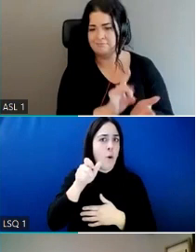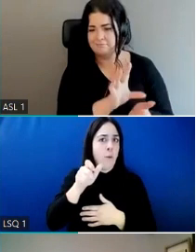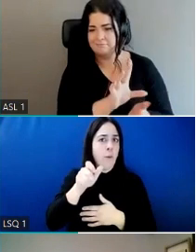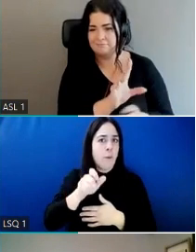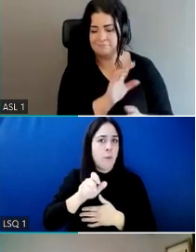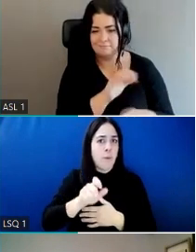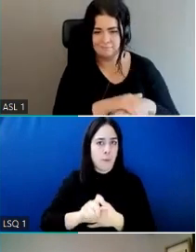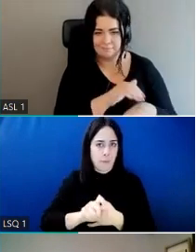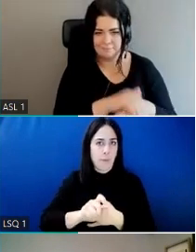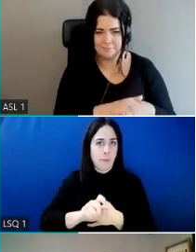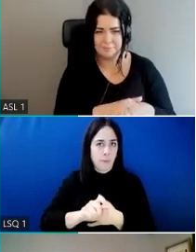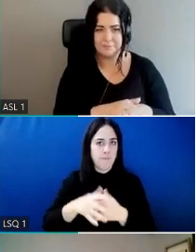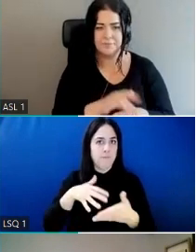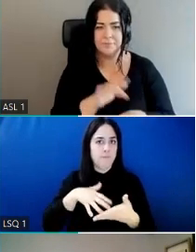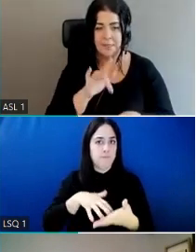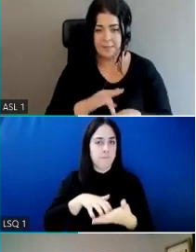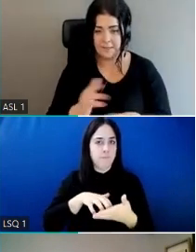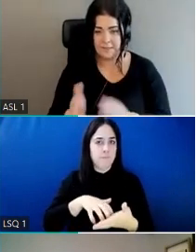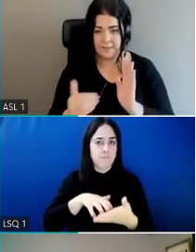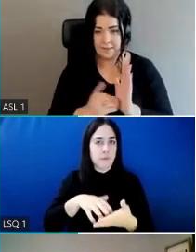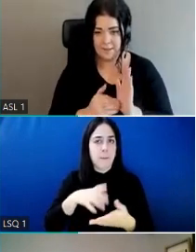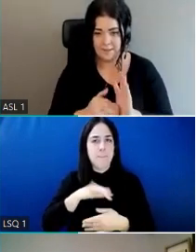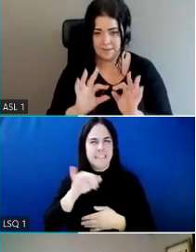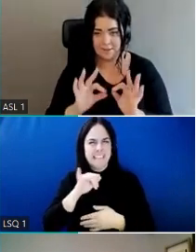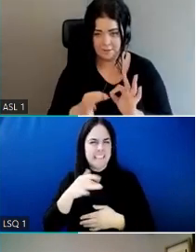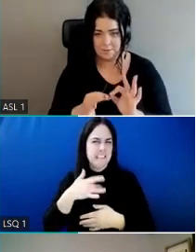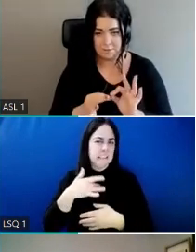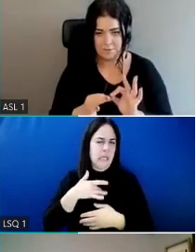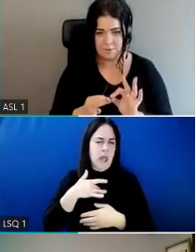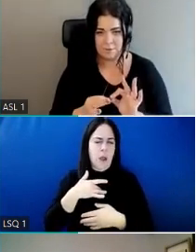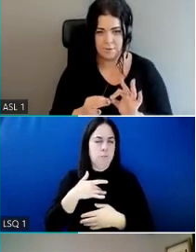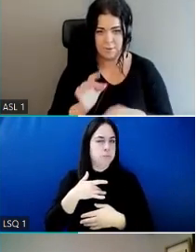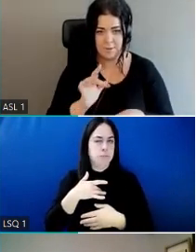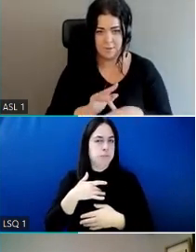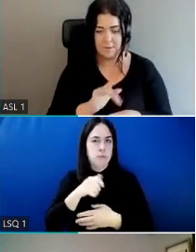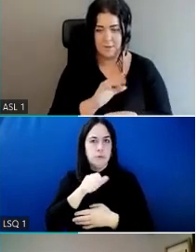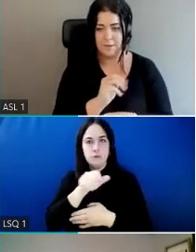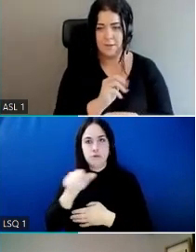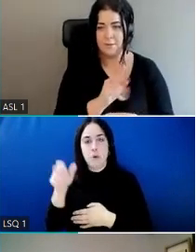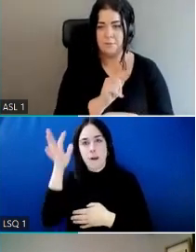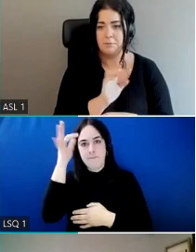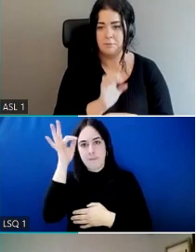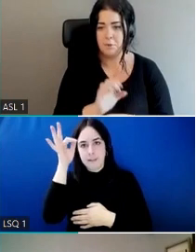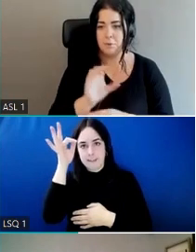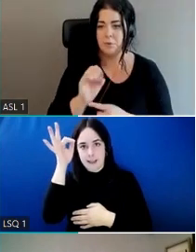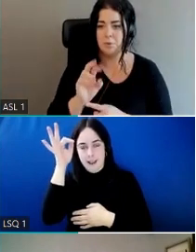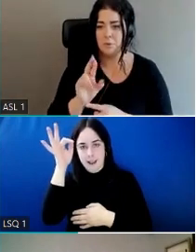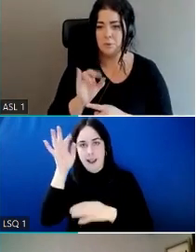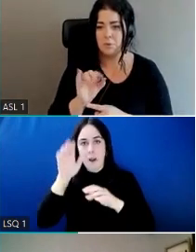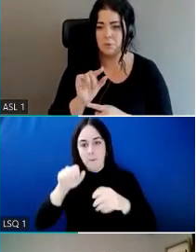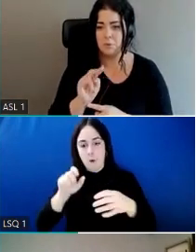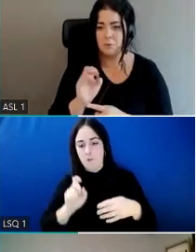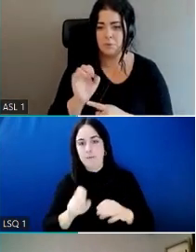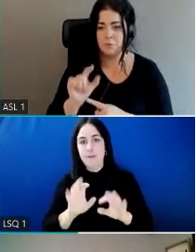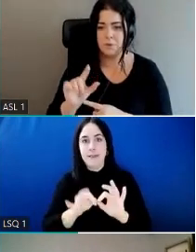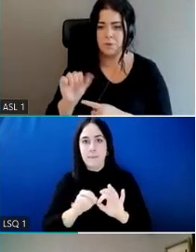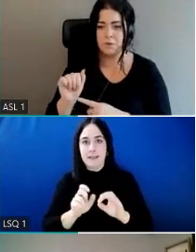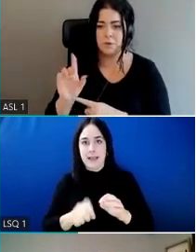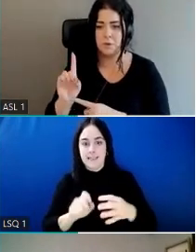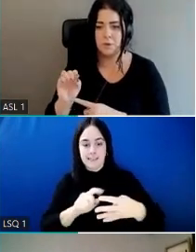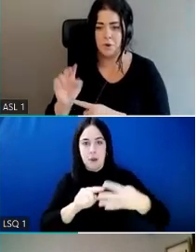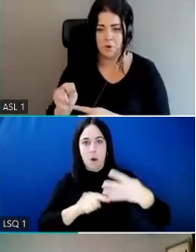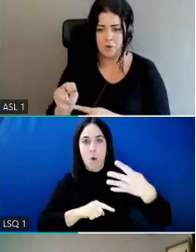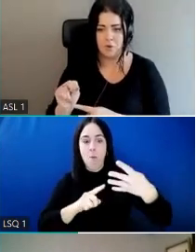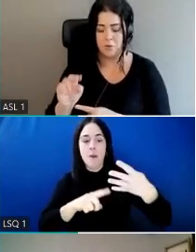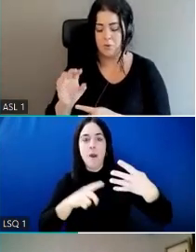click the interpretation button again and select Mute Original Audio. You will